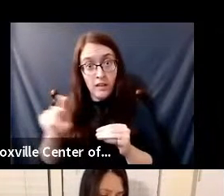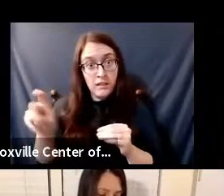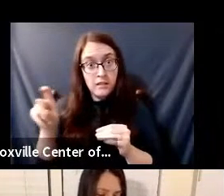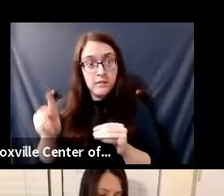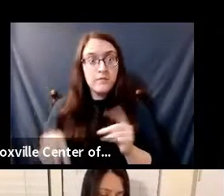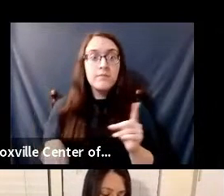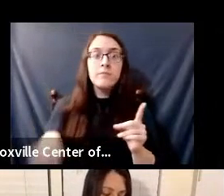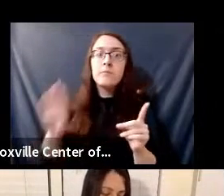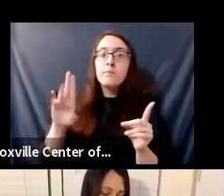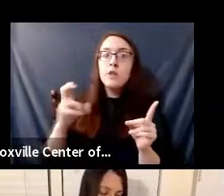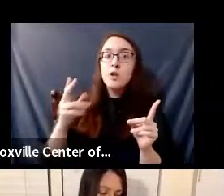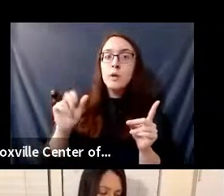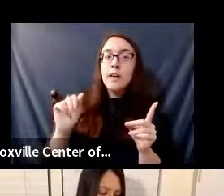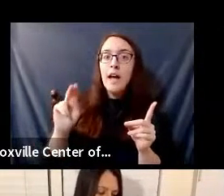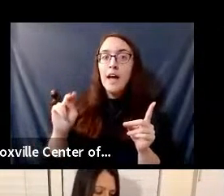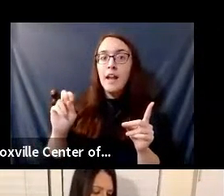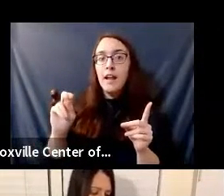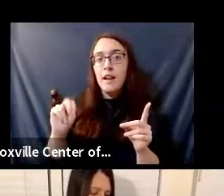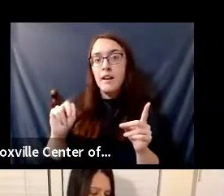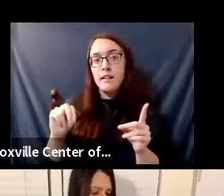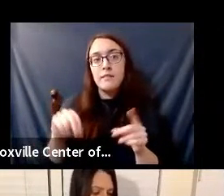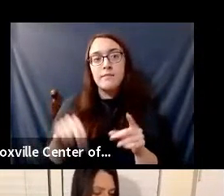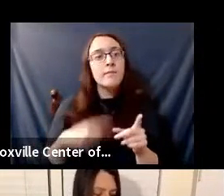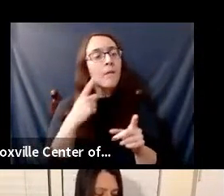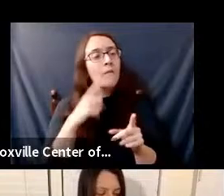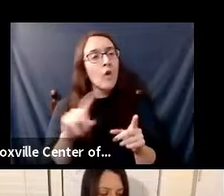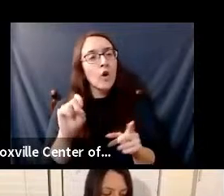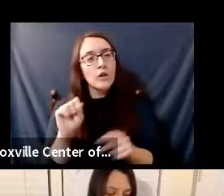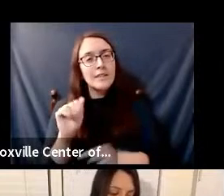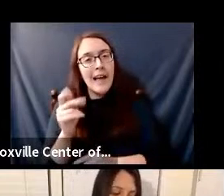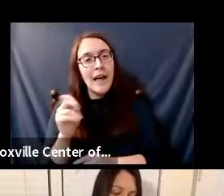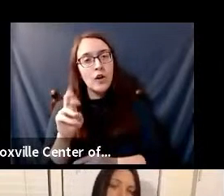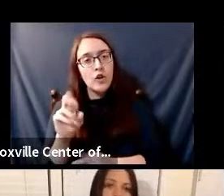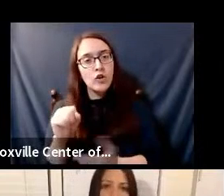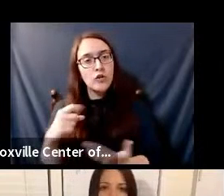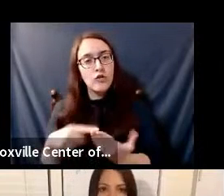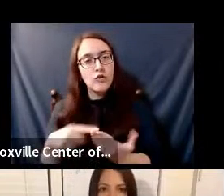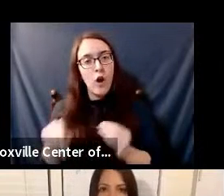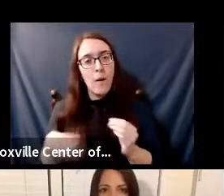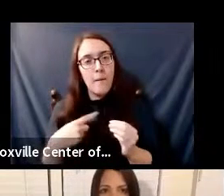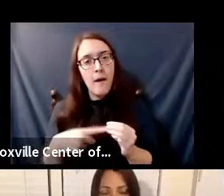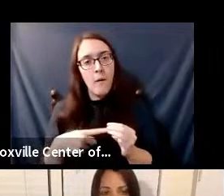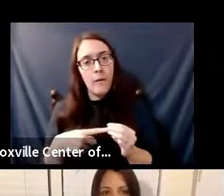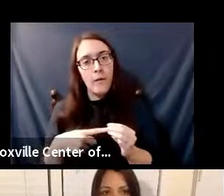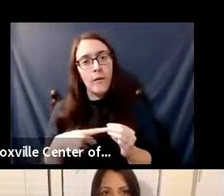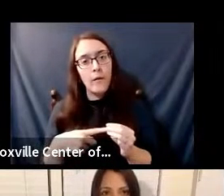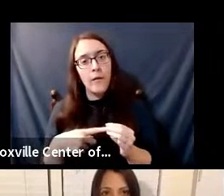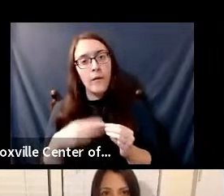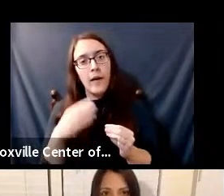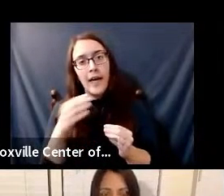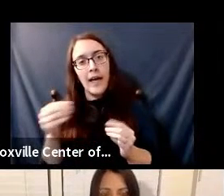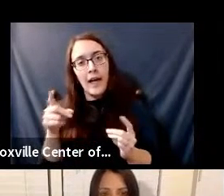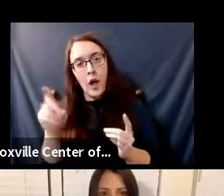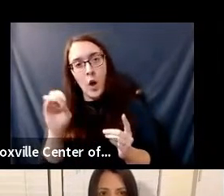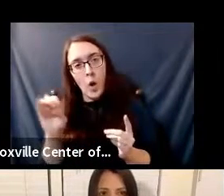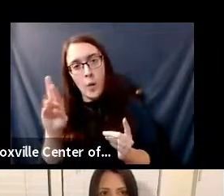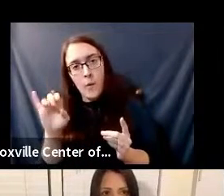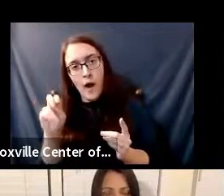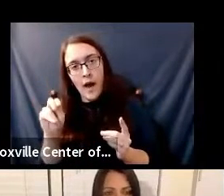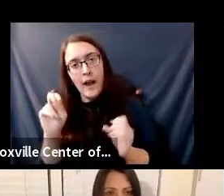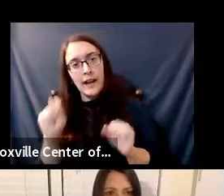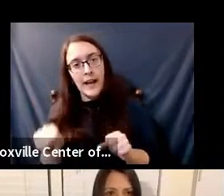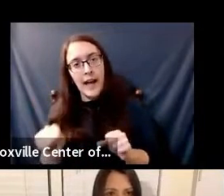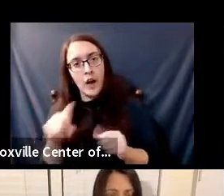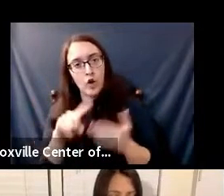So just for Mr. Sanders to talk about when I believe, and Dr. O'Brien can correct me, but I believe what we're talking